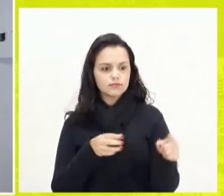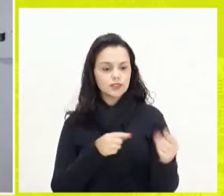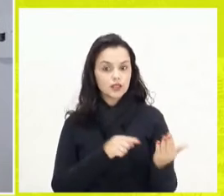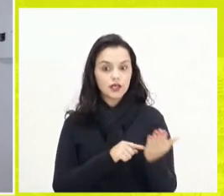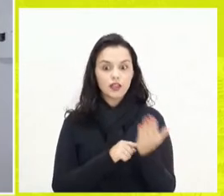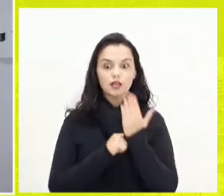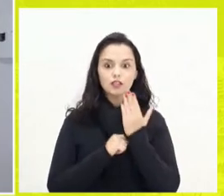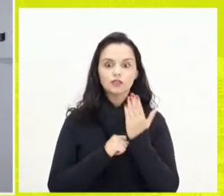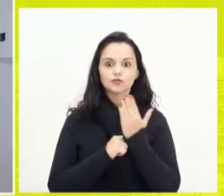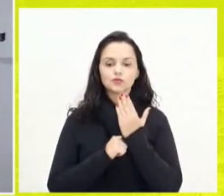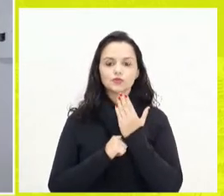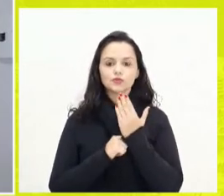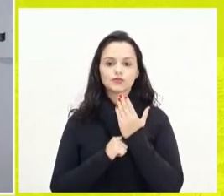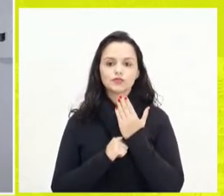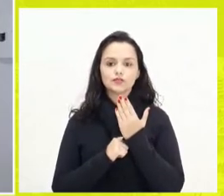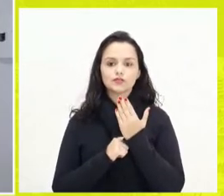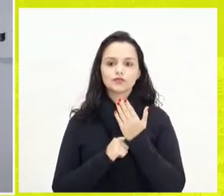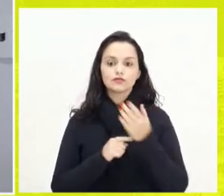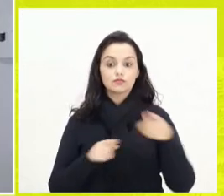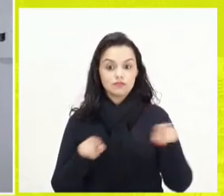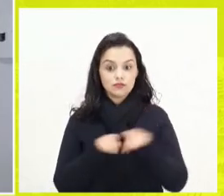these players